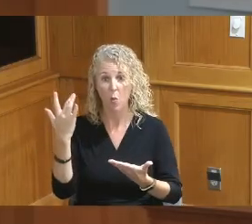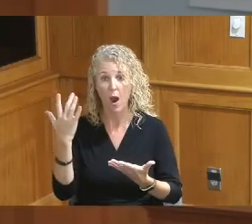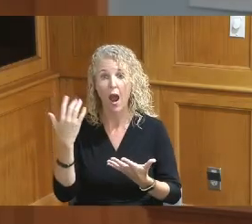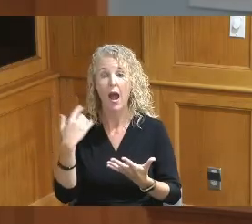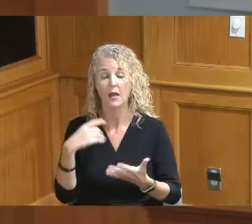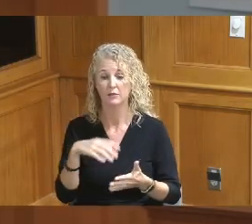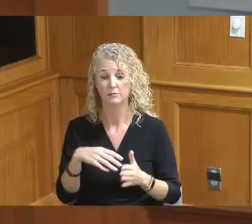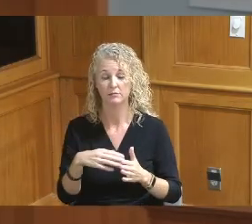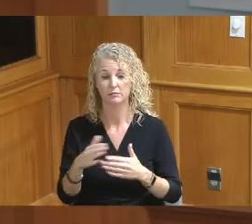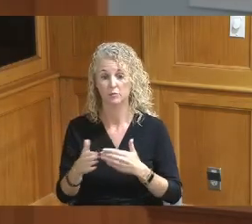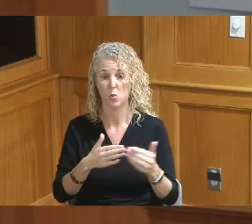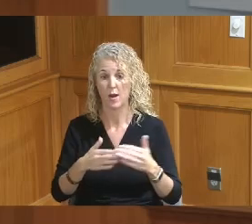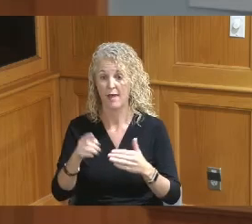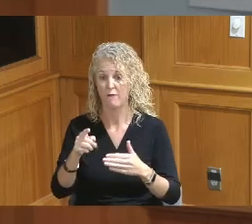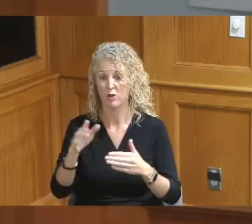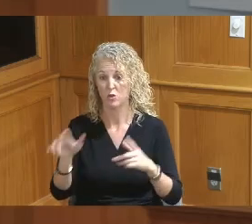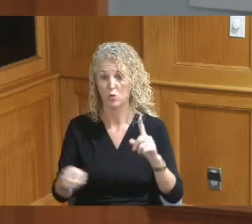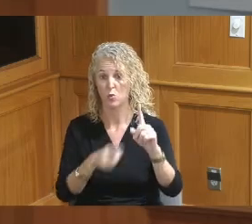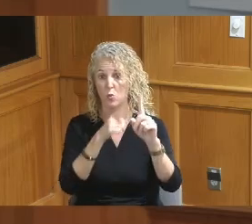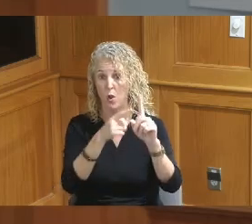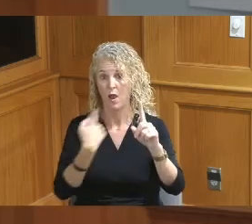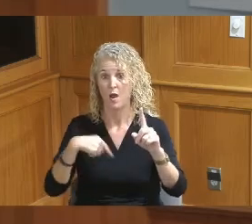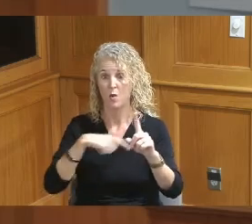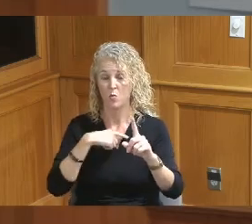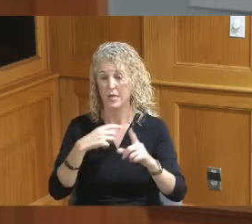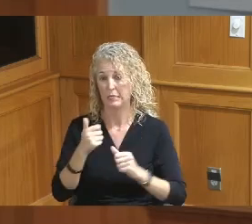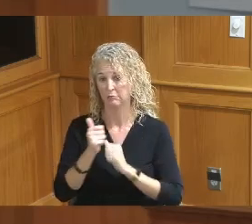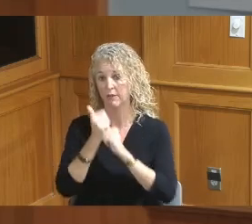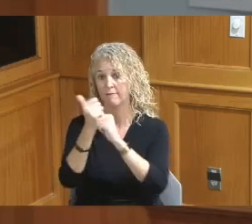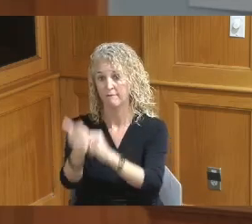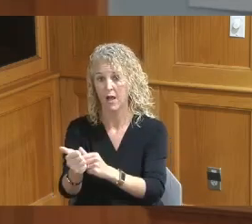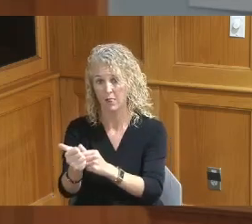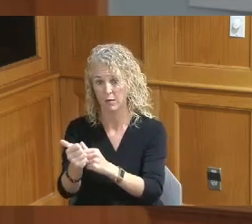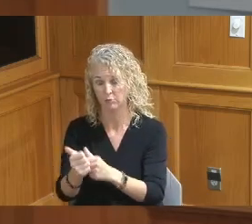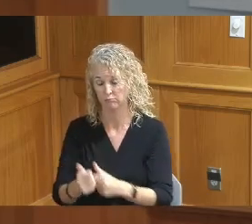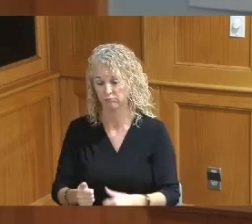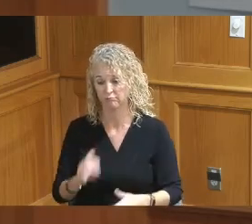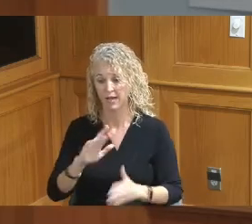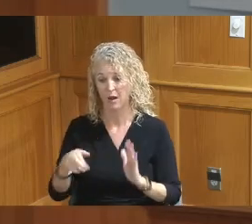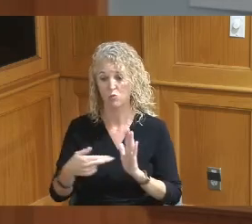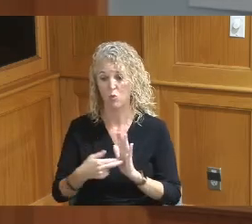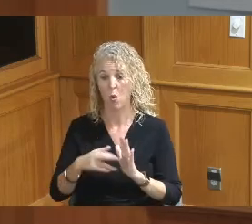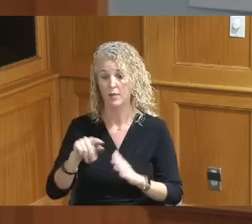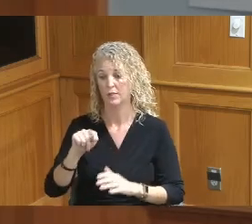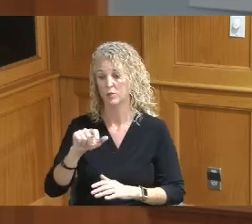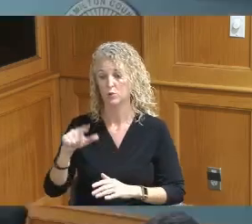all direction on what you want to try to accomplish, and then be a tool that can go try to accomplish that. That's our role here.